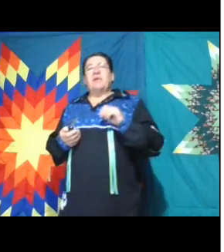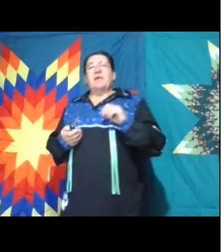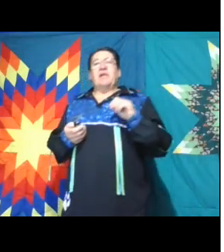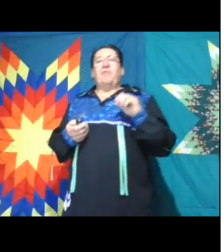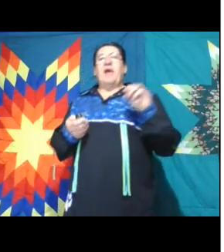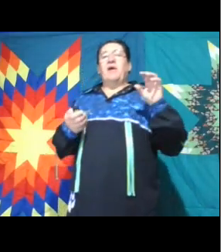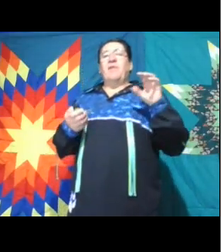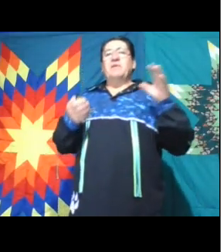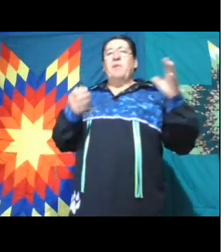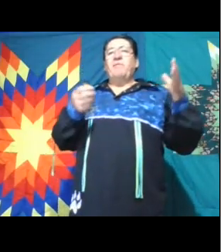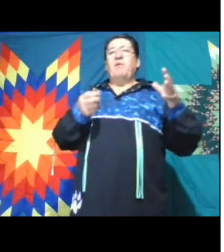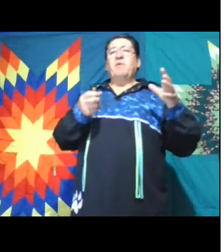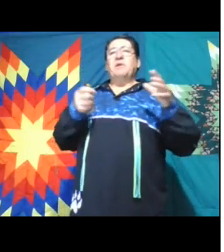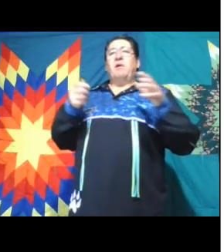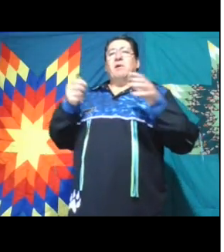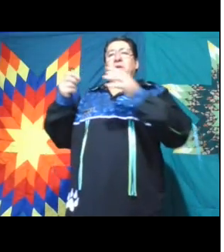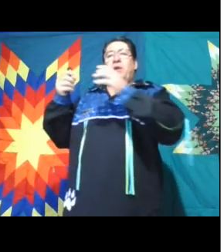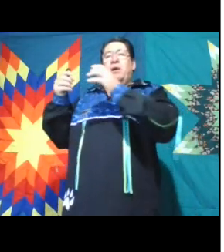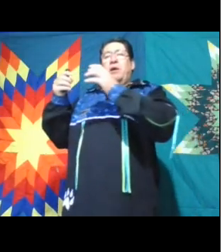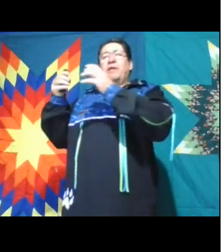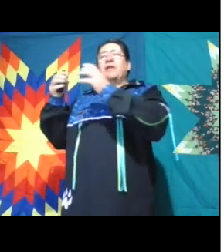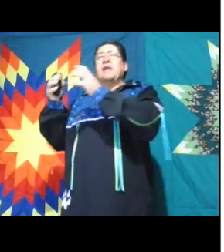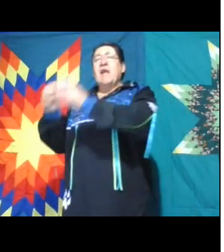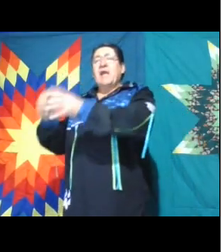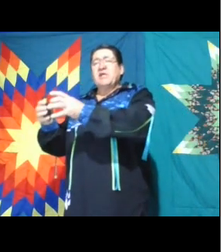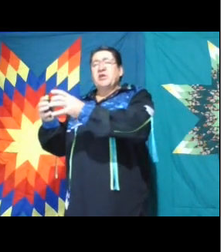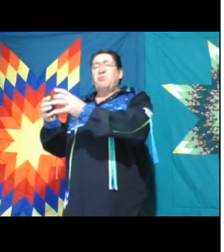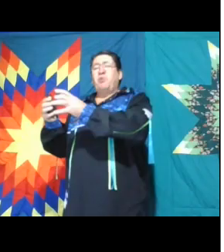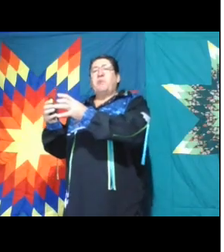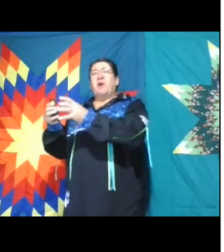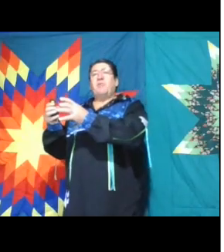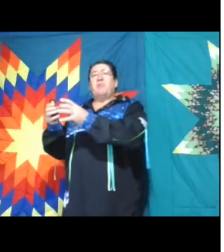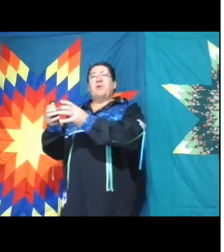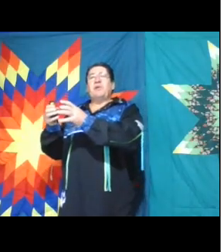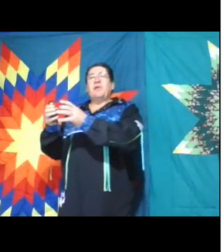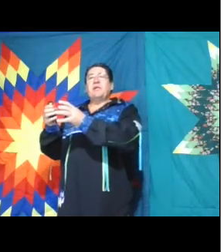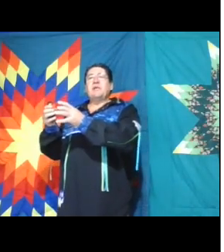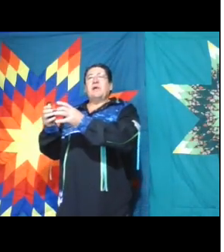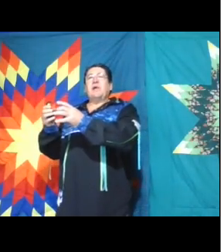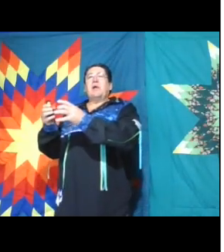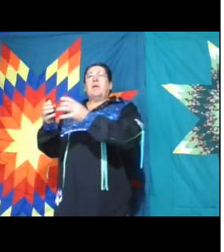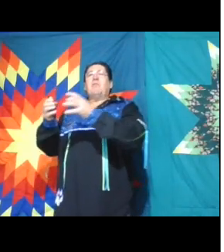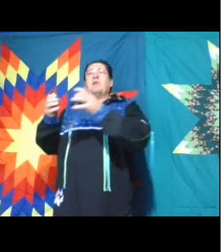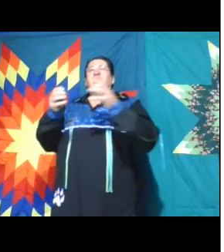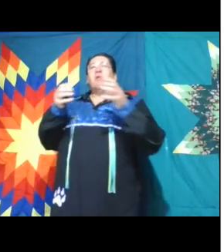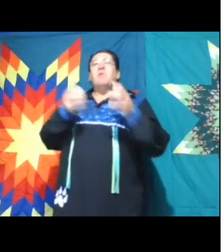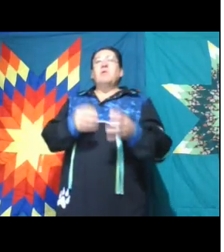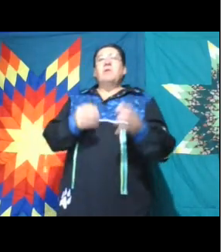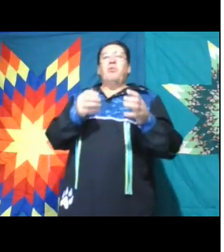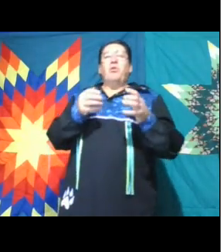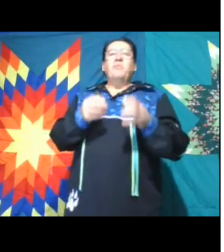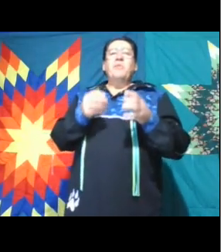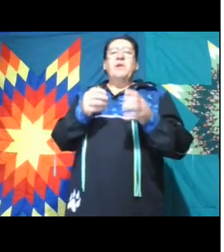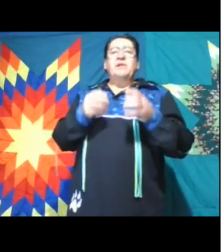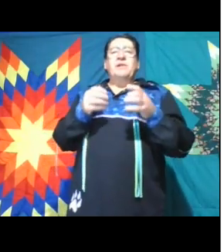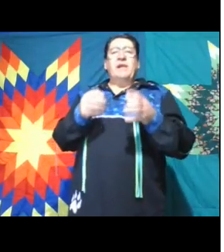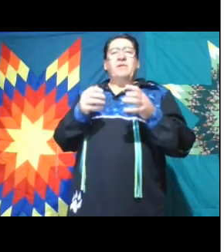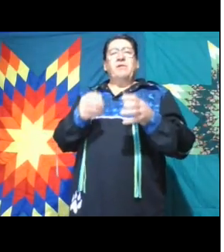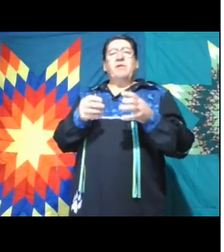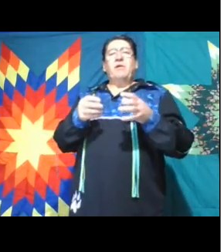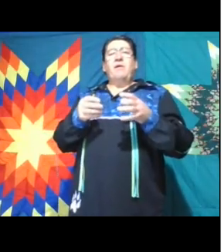office, the band office might focus on the nation employment opportunities, but the local